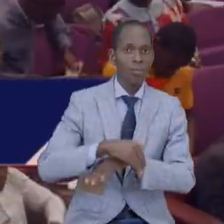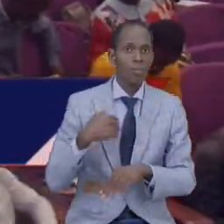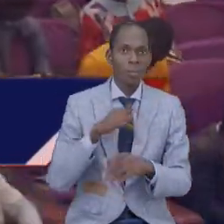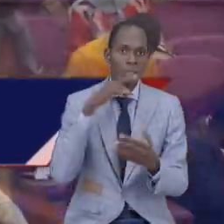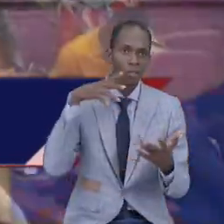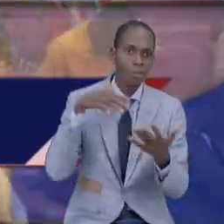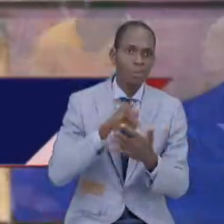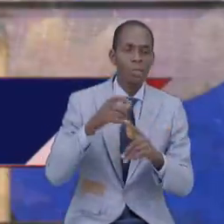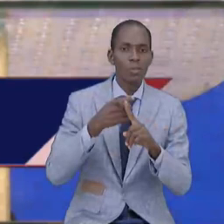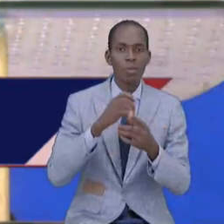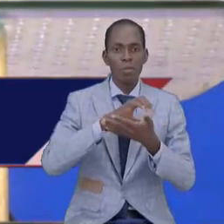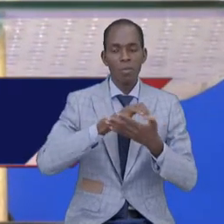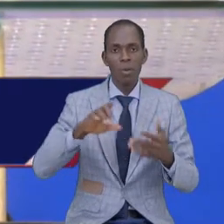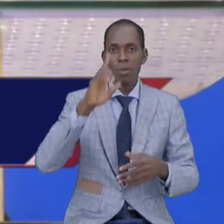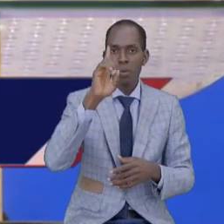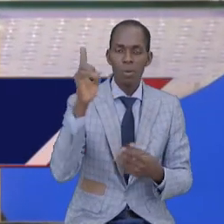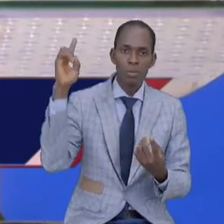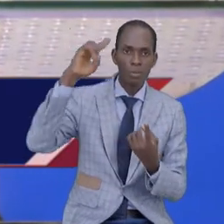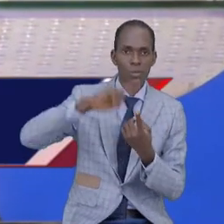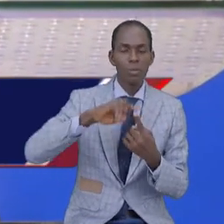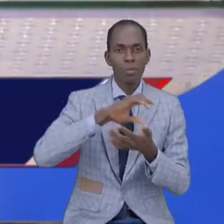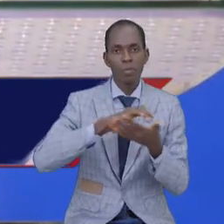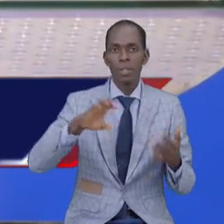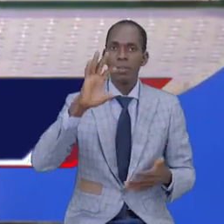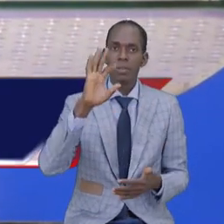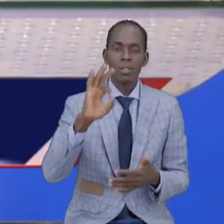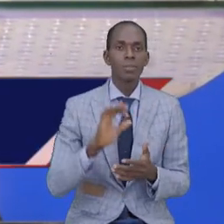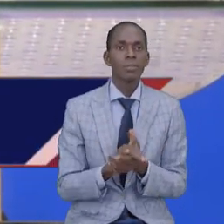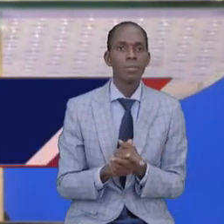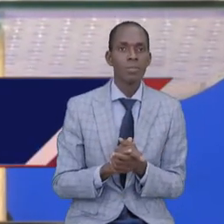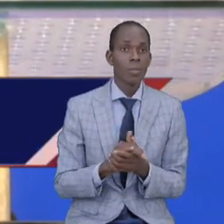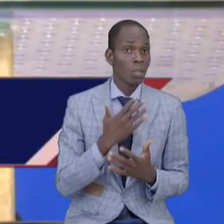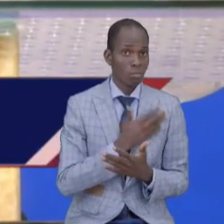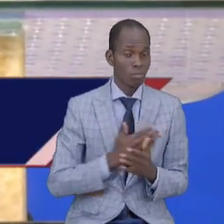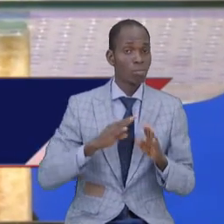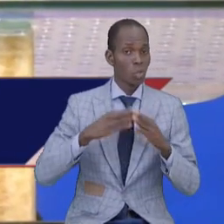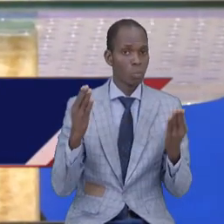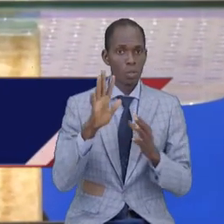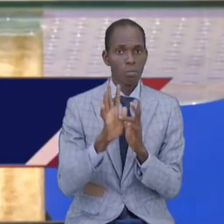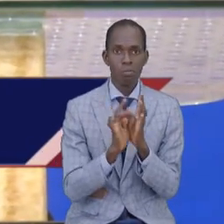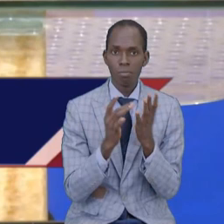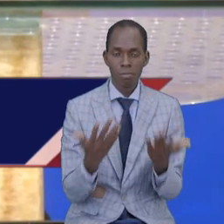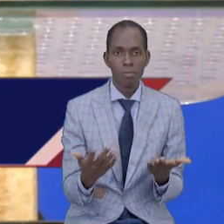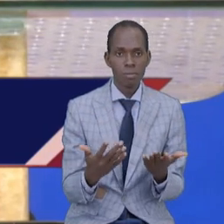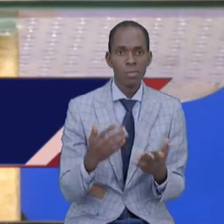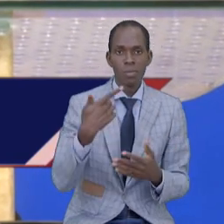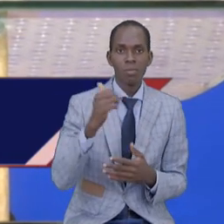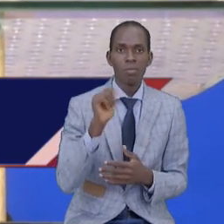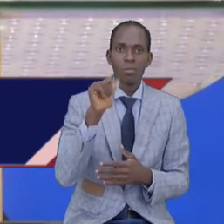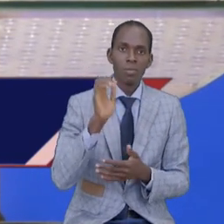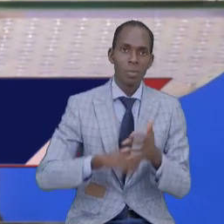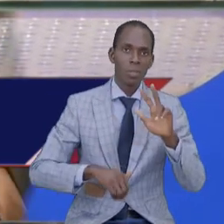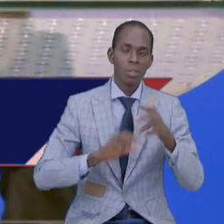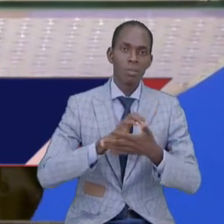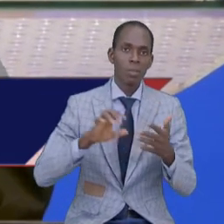verse 1 all through to verse 9. Please open your Bible, Galatians chapter 3, verse